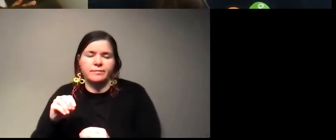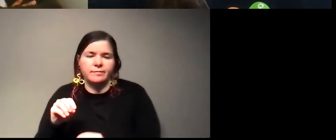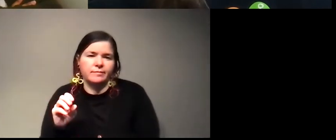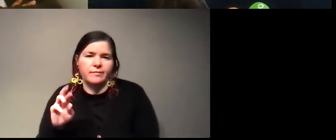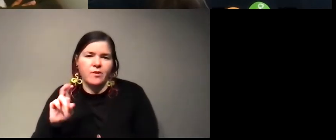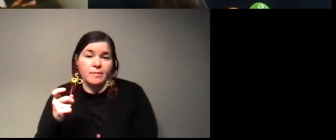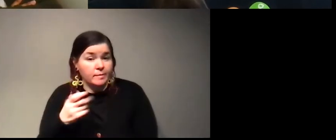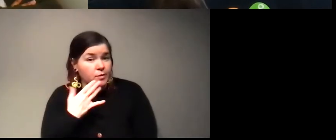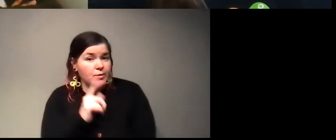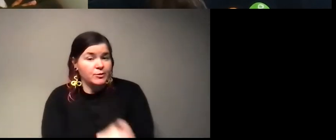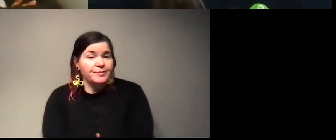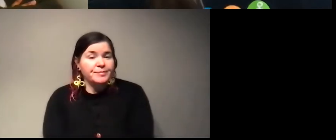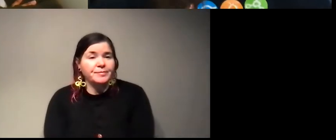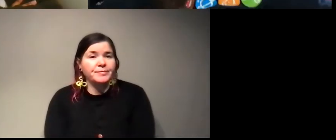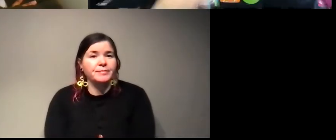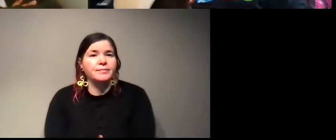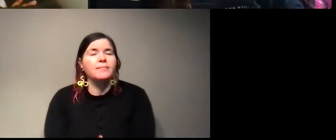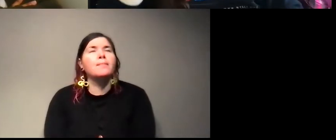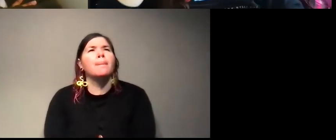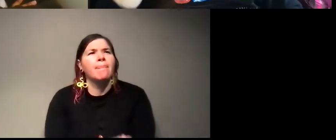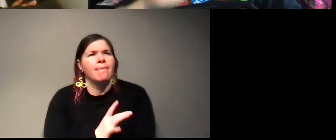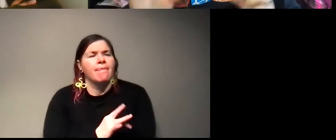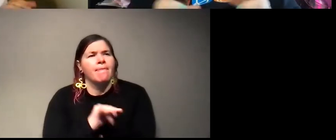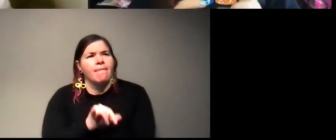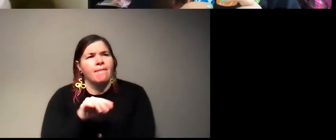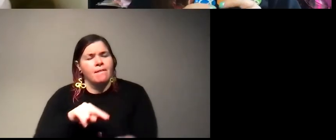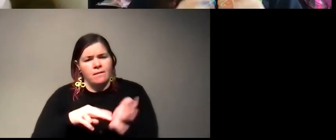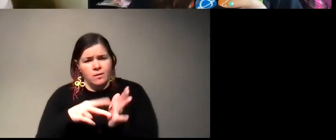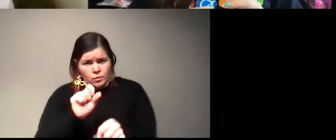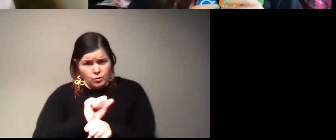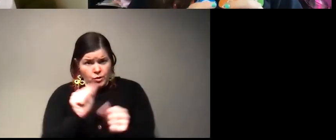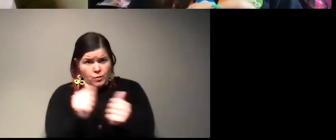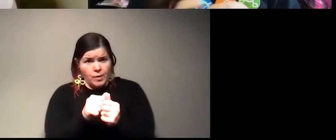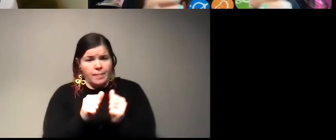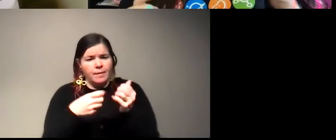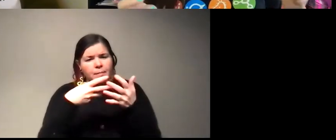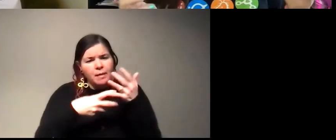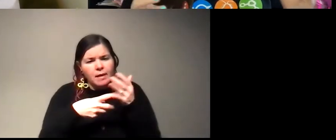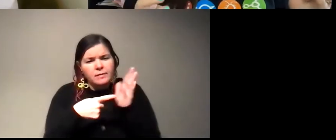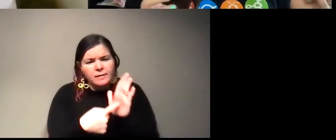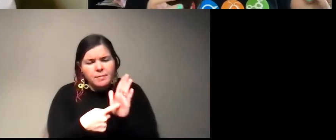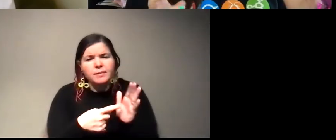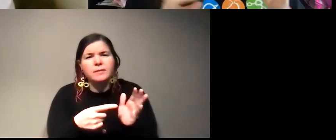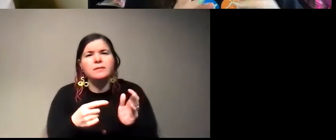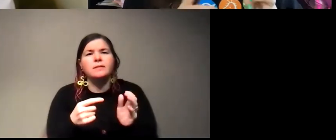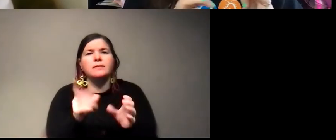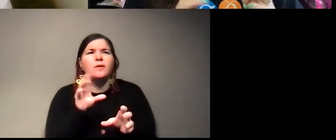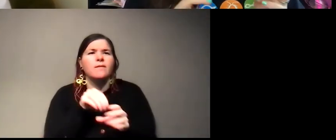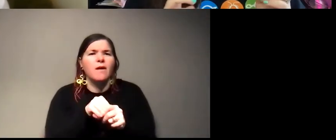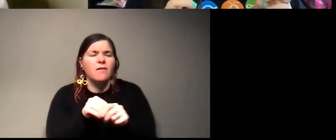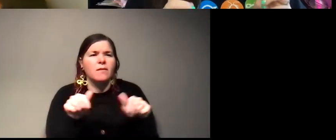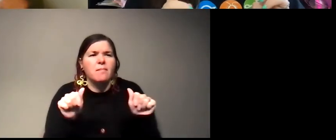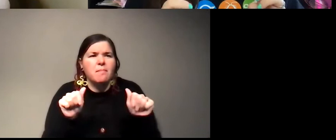a great question. Cool. So when you were working with these like blood samples and these samples that involved like